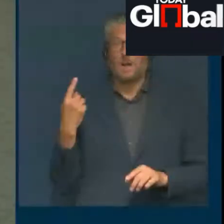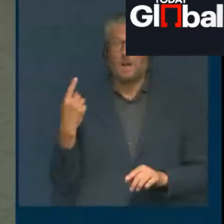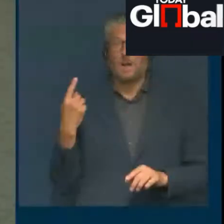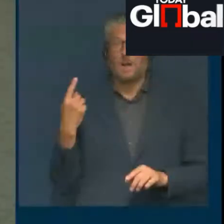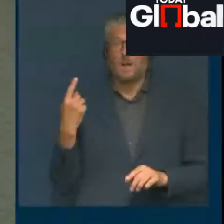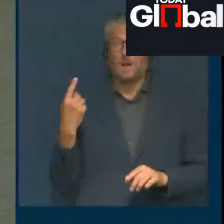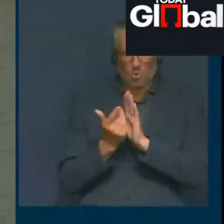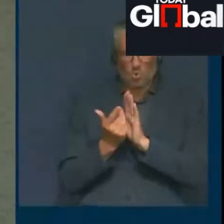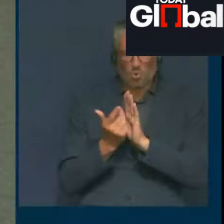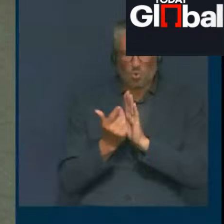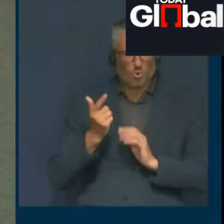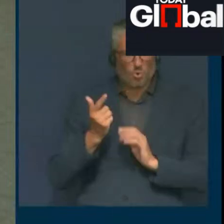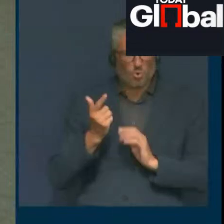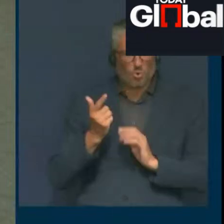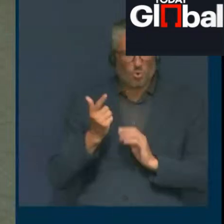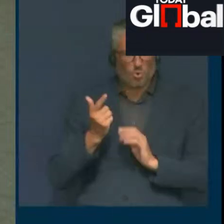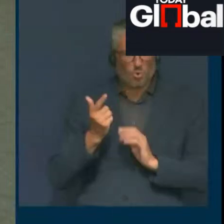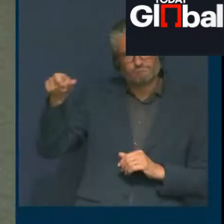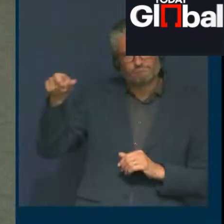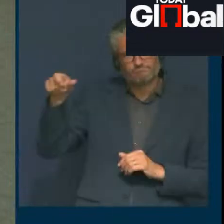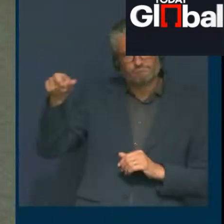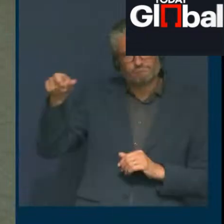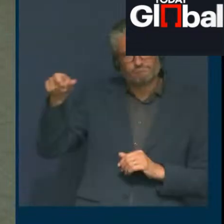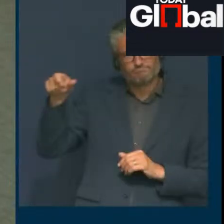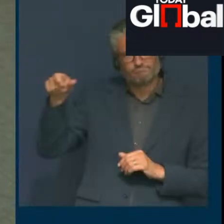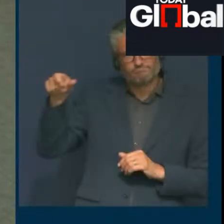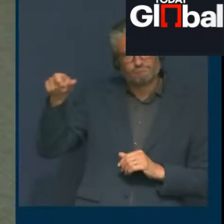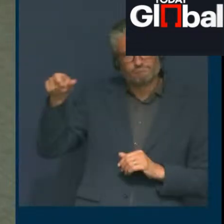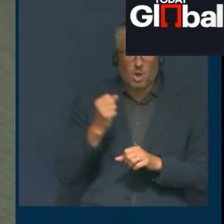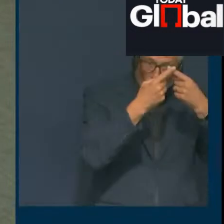in cooperation with the University of Qatar,